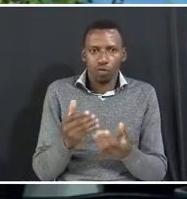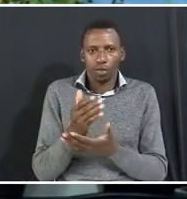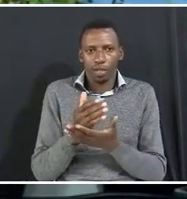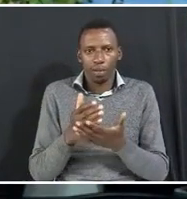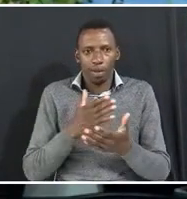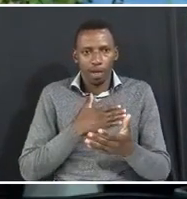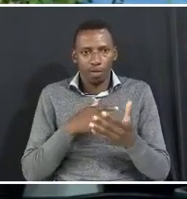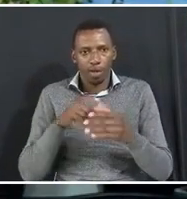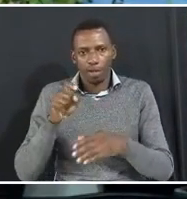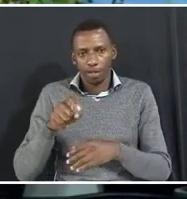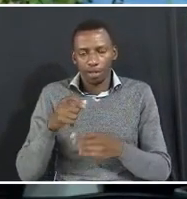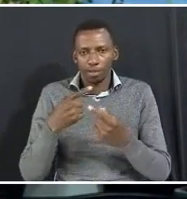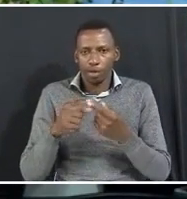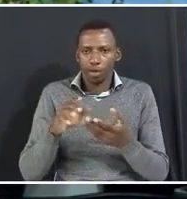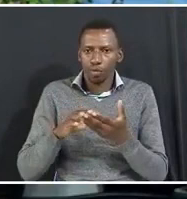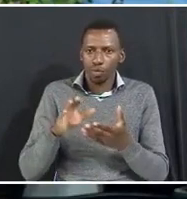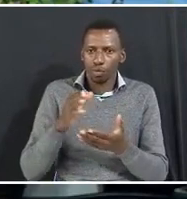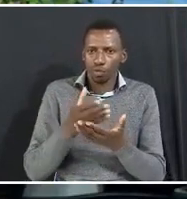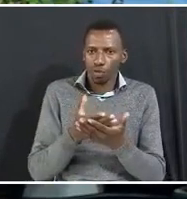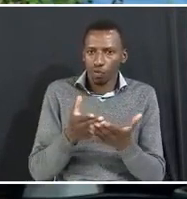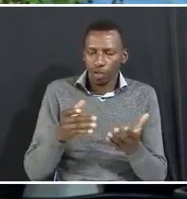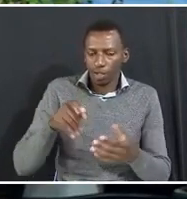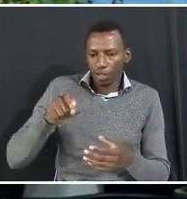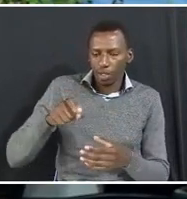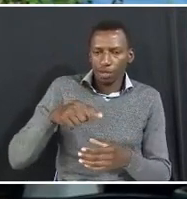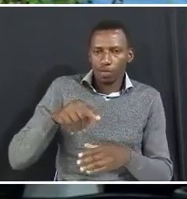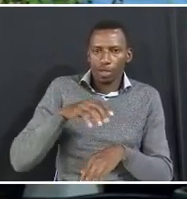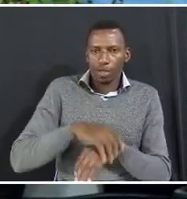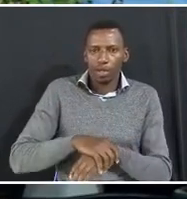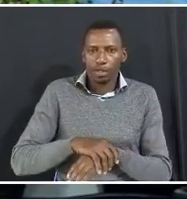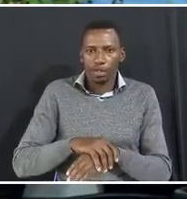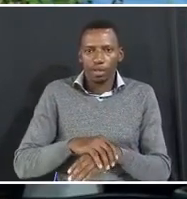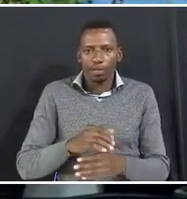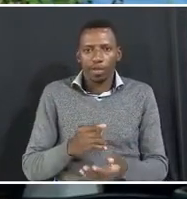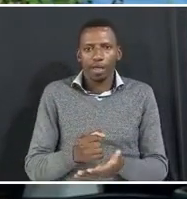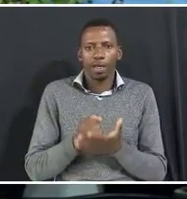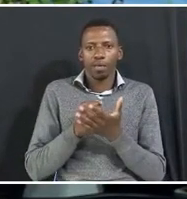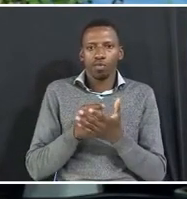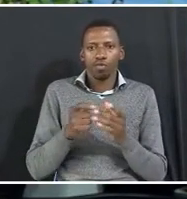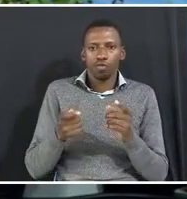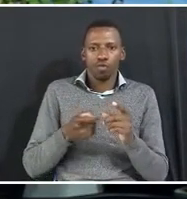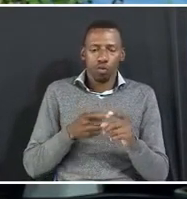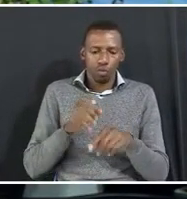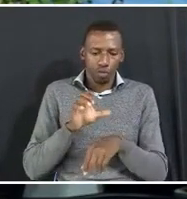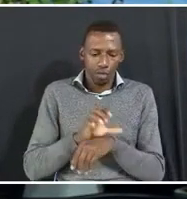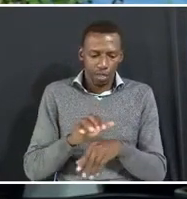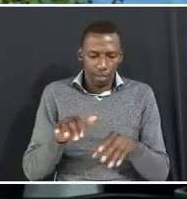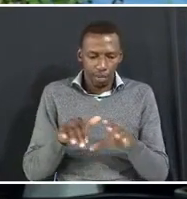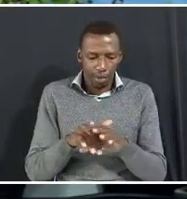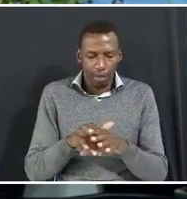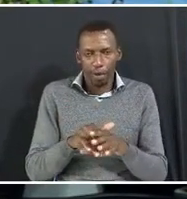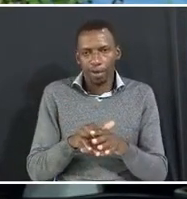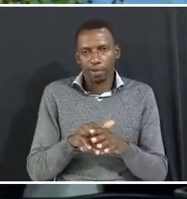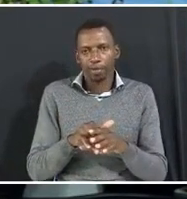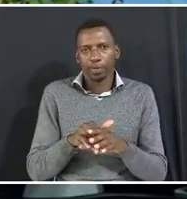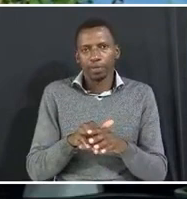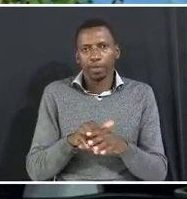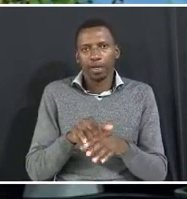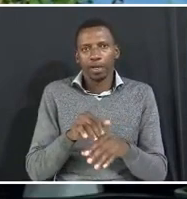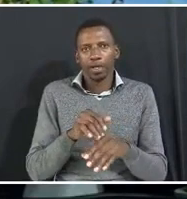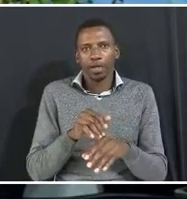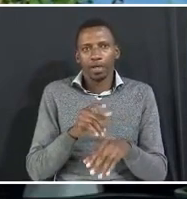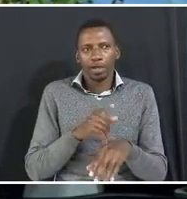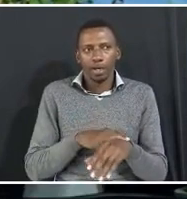that most of these needs, we get assistance from the church membership. The church membership, once issues are brought,